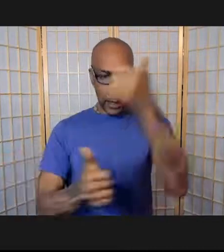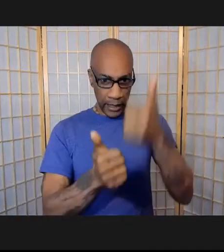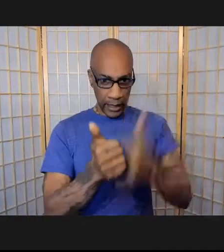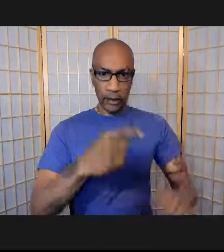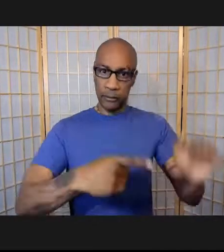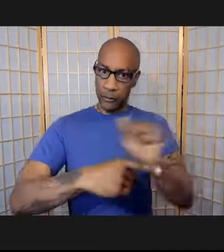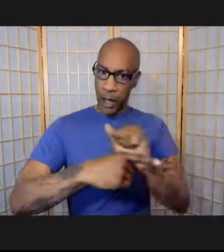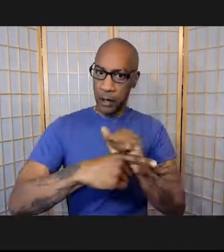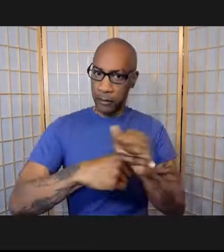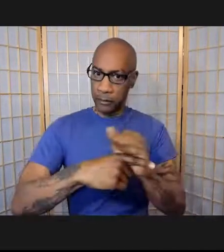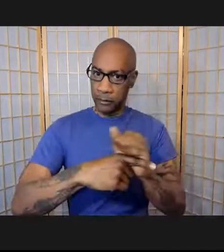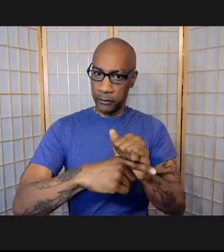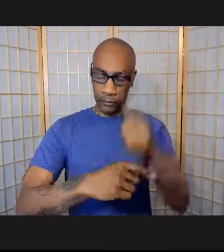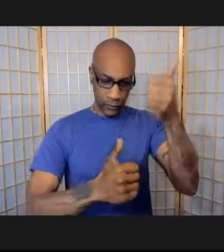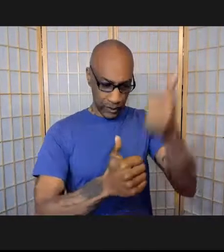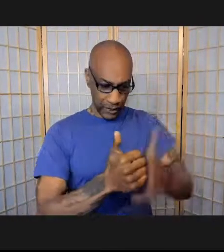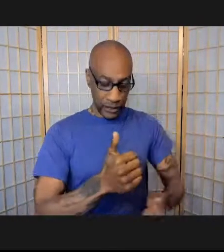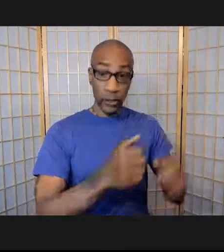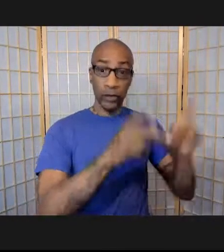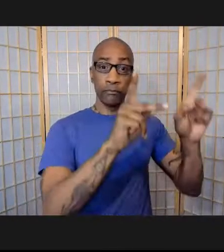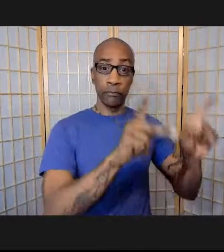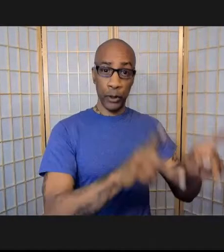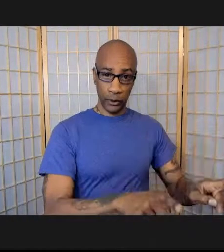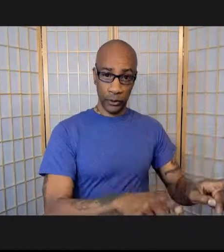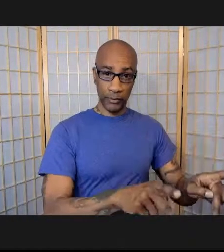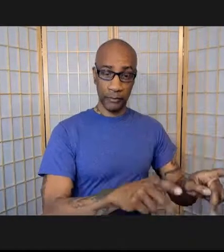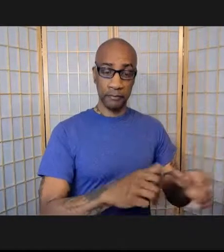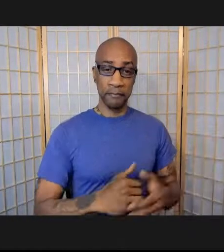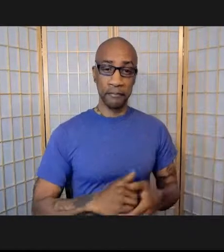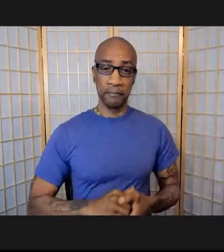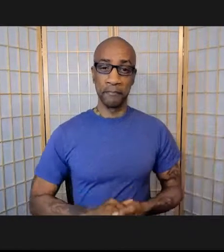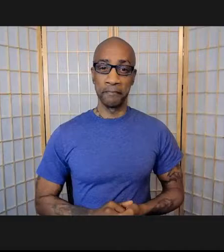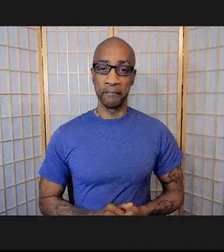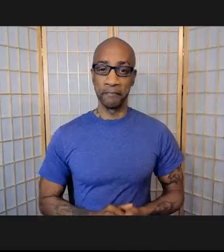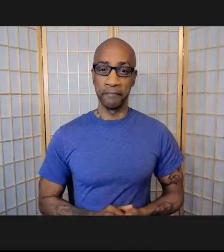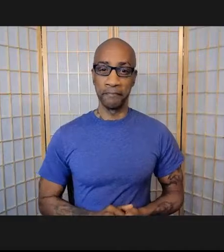in each practice, and in each person.